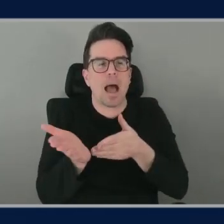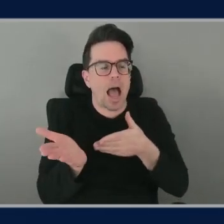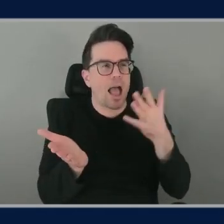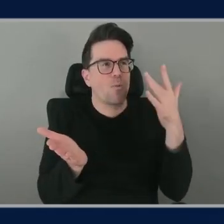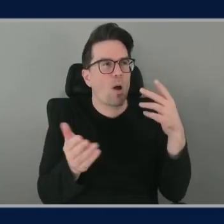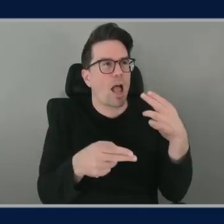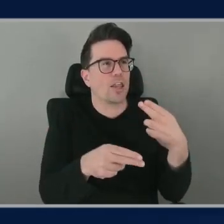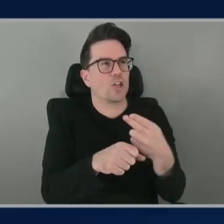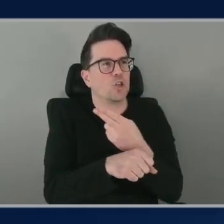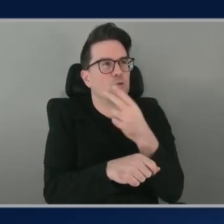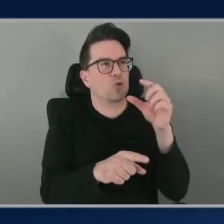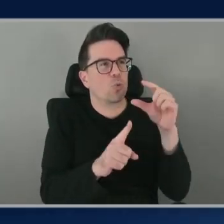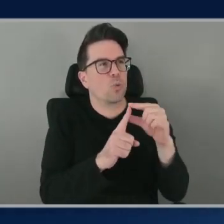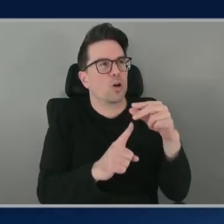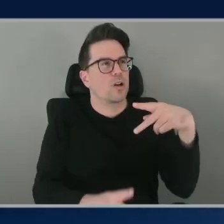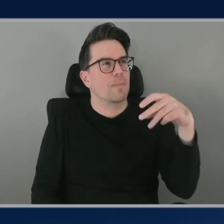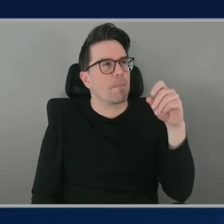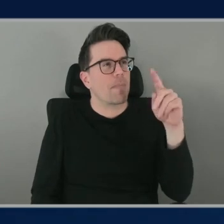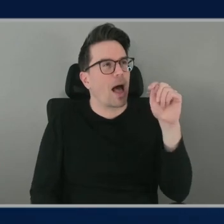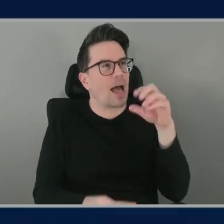feels odd.